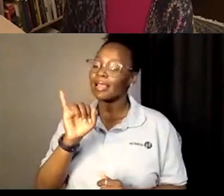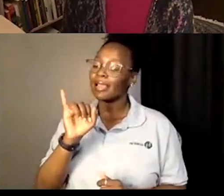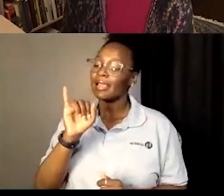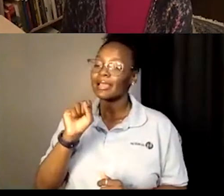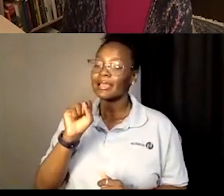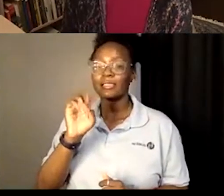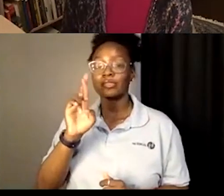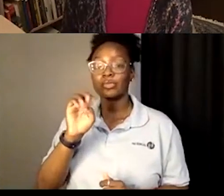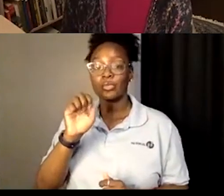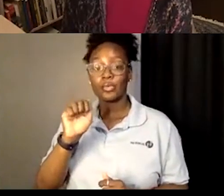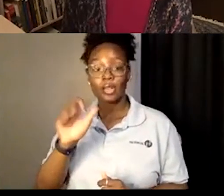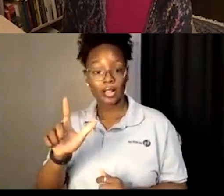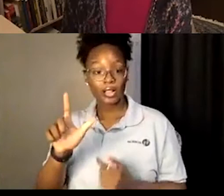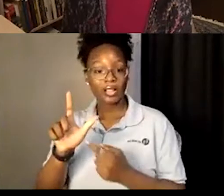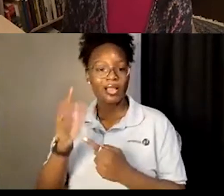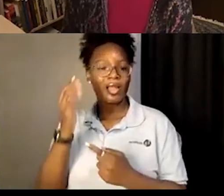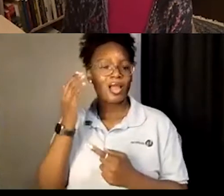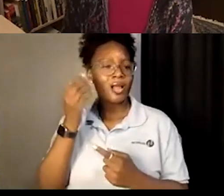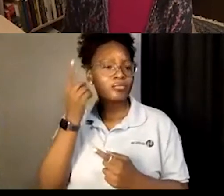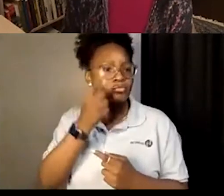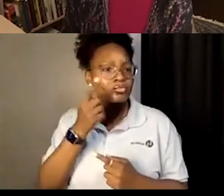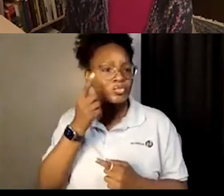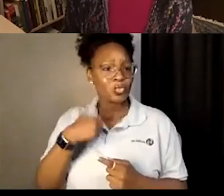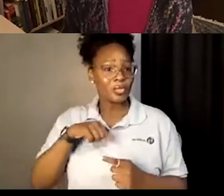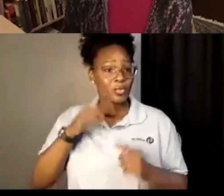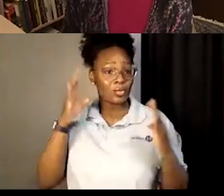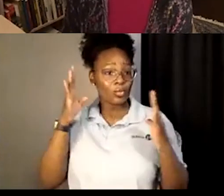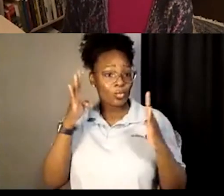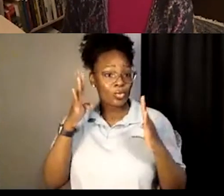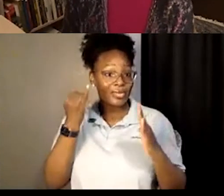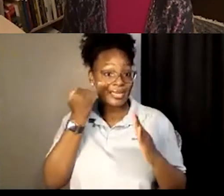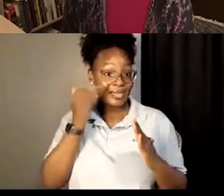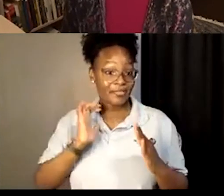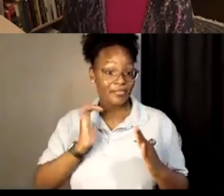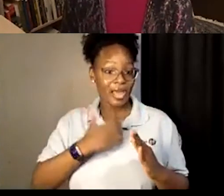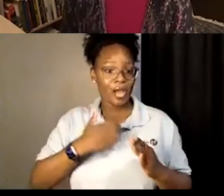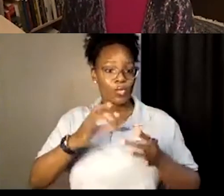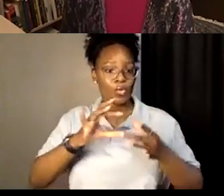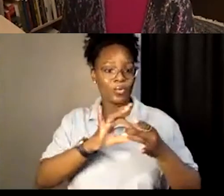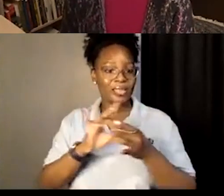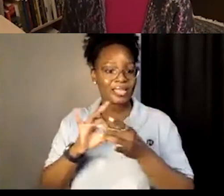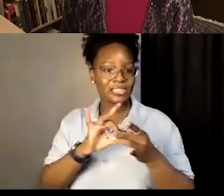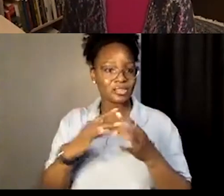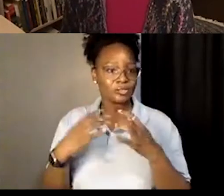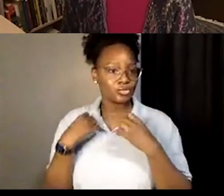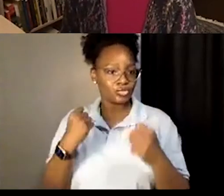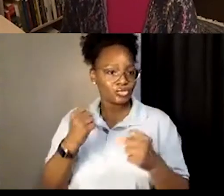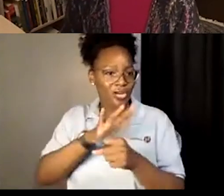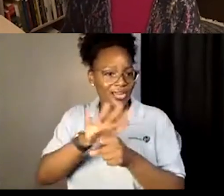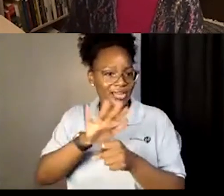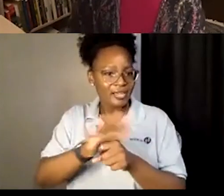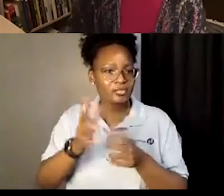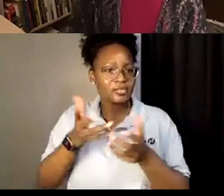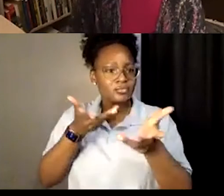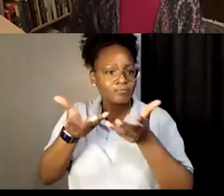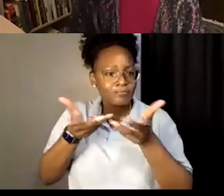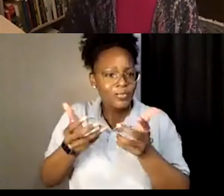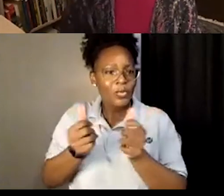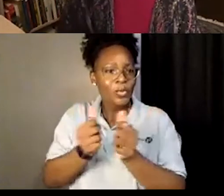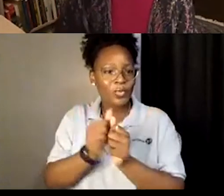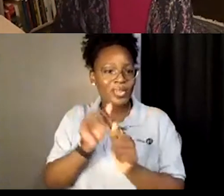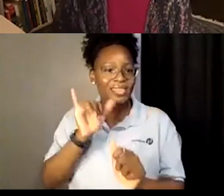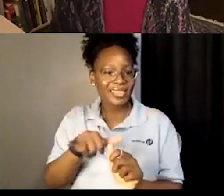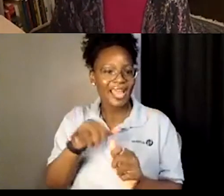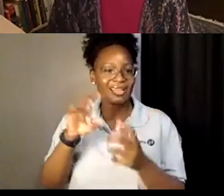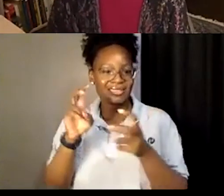bonds be powerful enough to see us through this understandable, painful process? And yet, we were also feeling